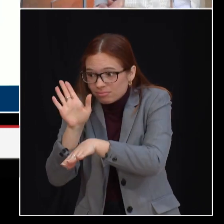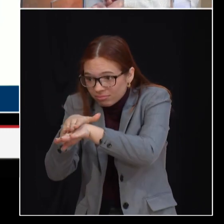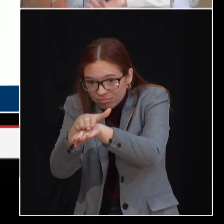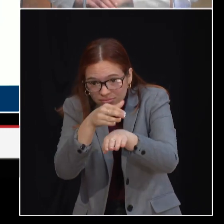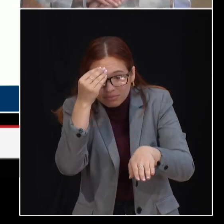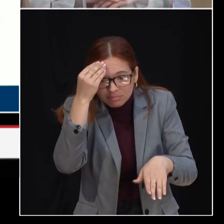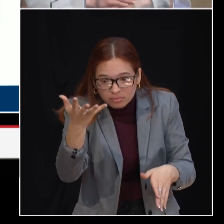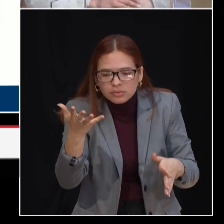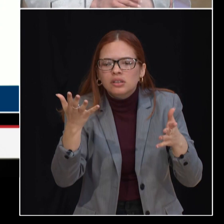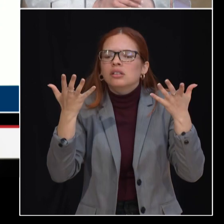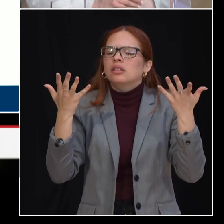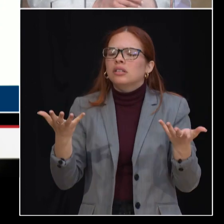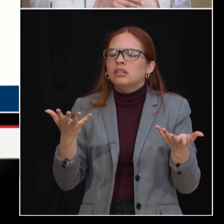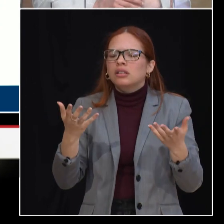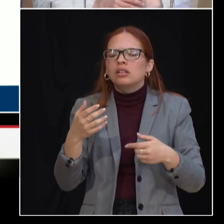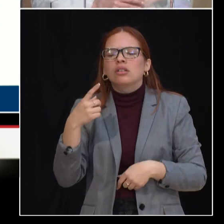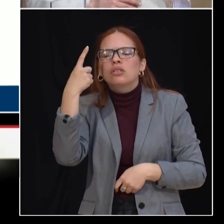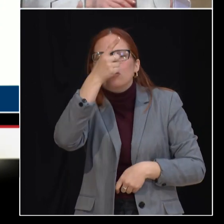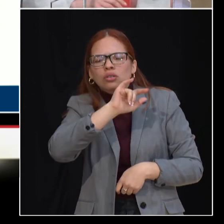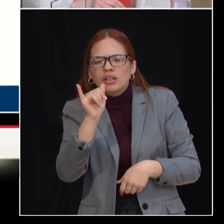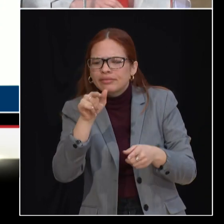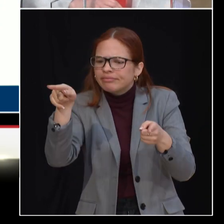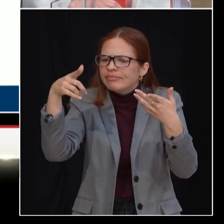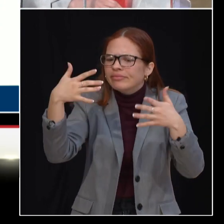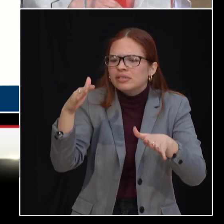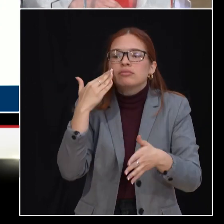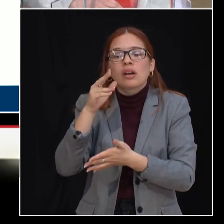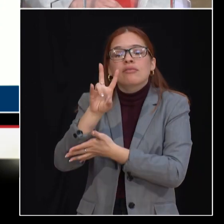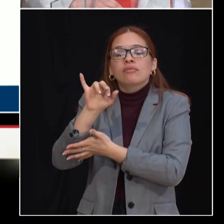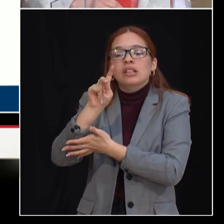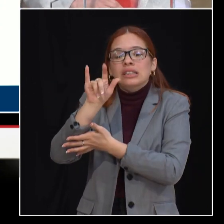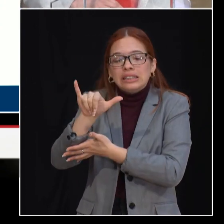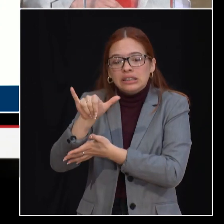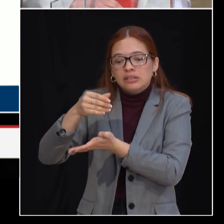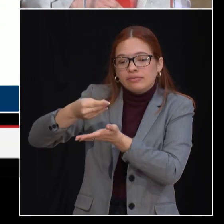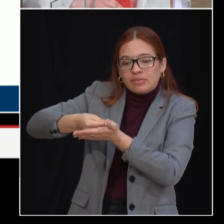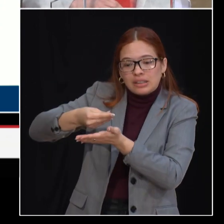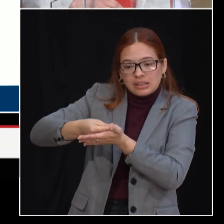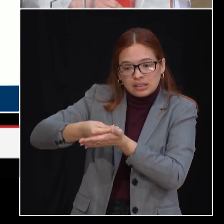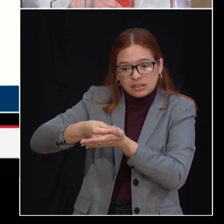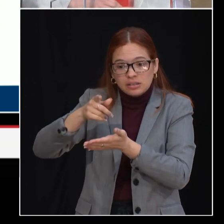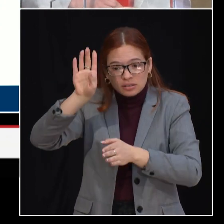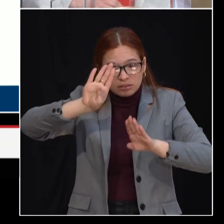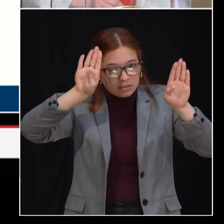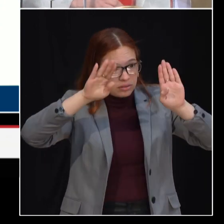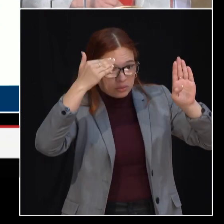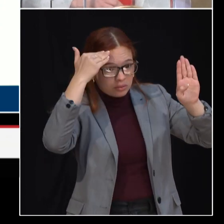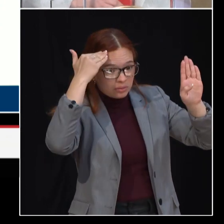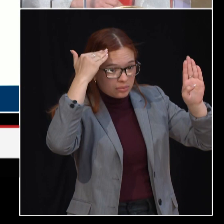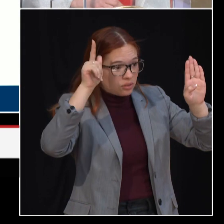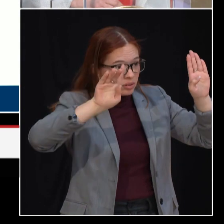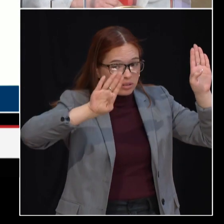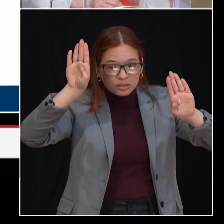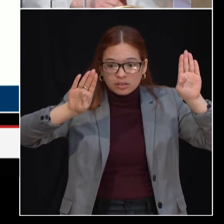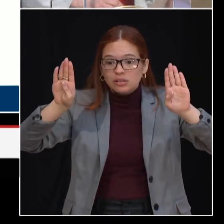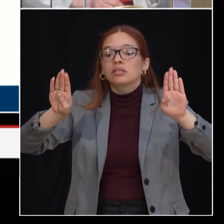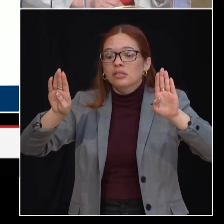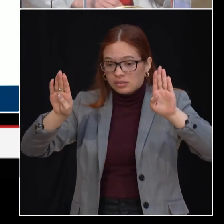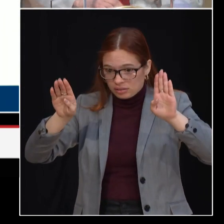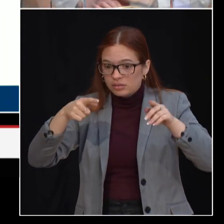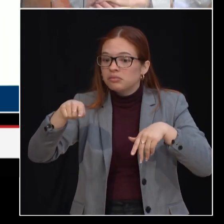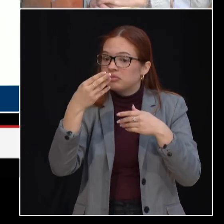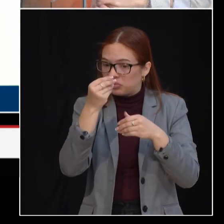So who here has heard of the Vitality Funds? Give me a raised hand, all right? Yes, I see some folks who